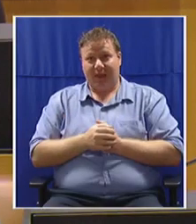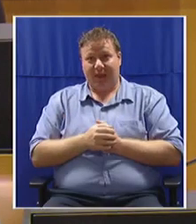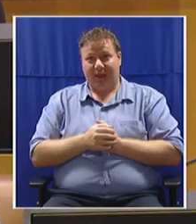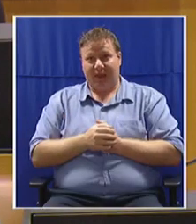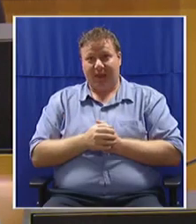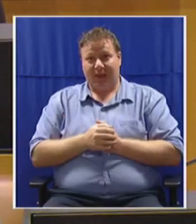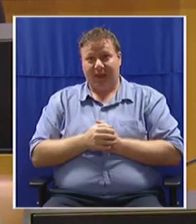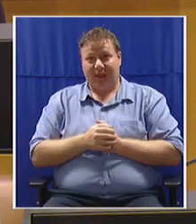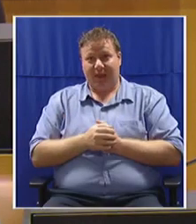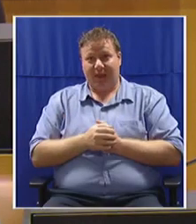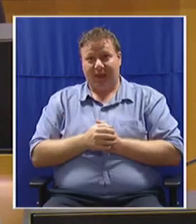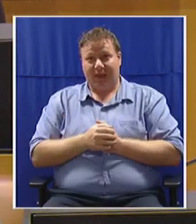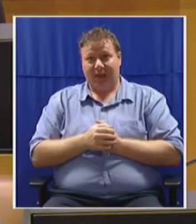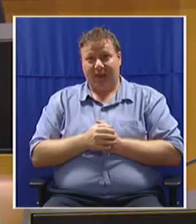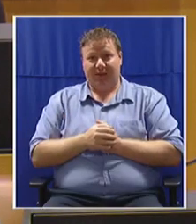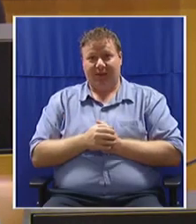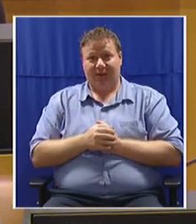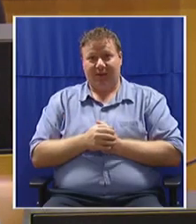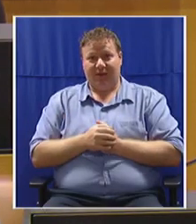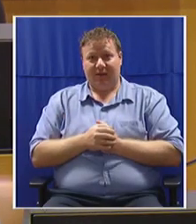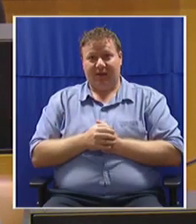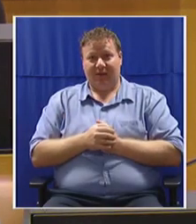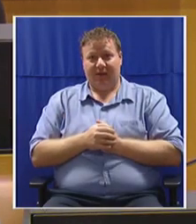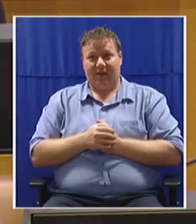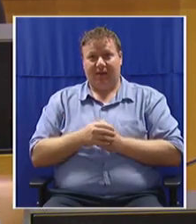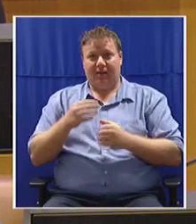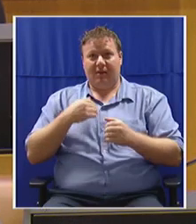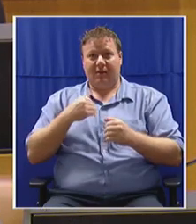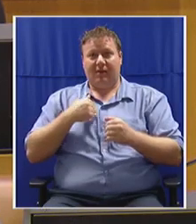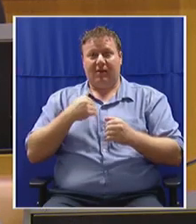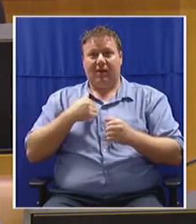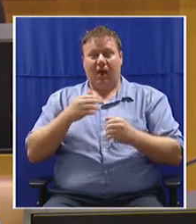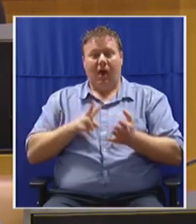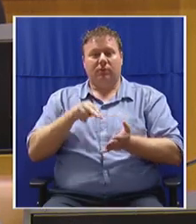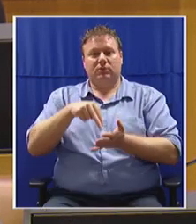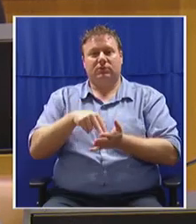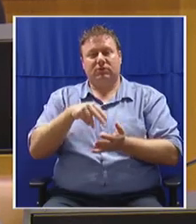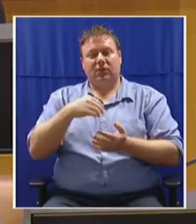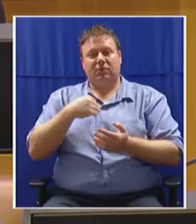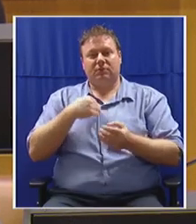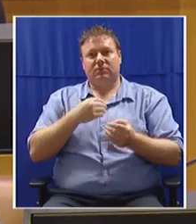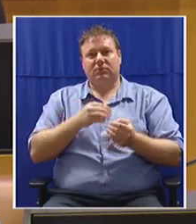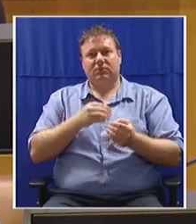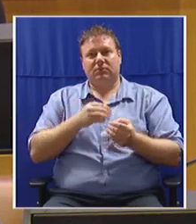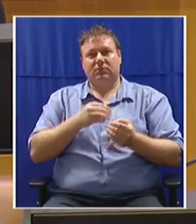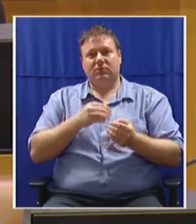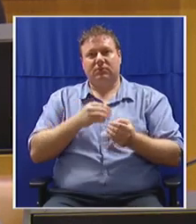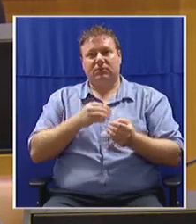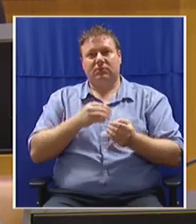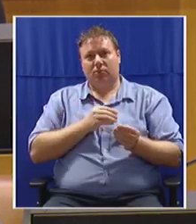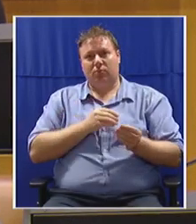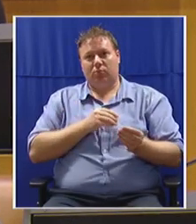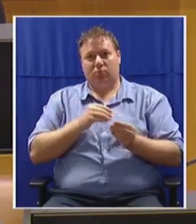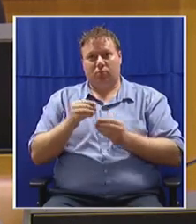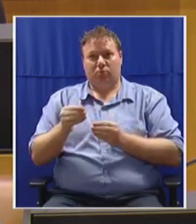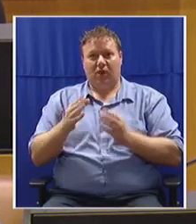Bendiqale ngaloo nto into yoba ndiphakama ndiqaphela ndiphakamisa kananjalo into yoba indlu mayamkele ayisomove